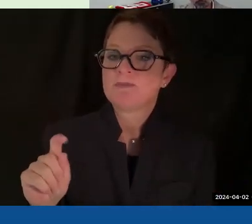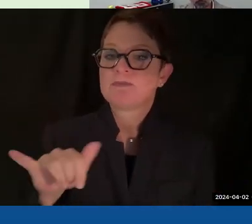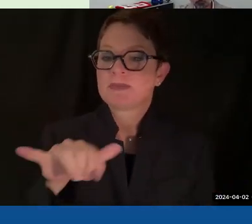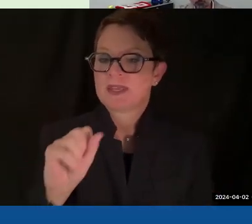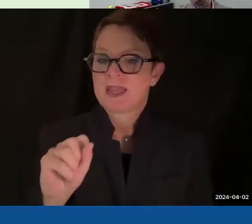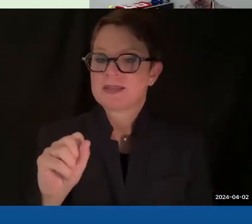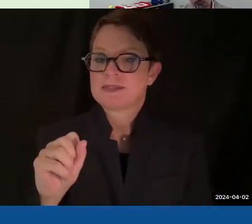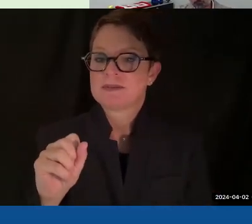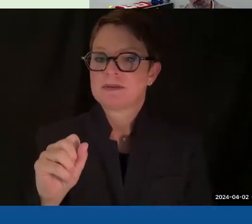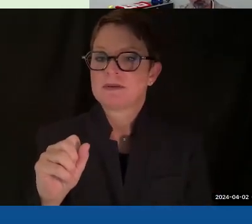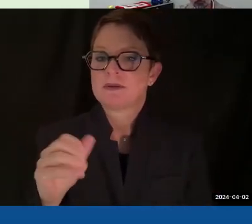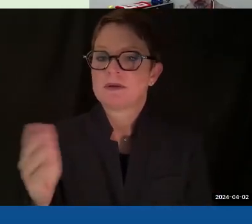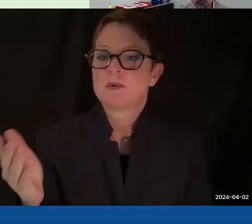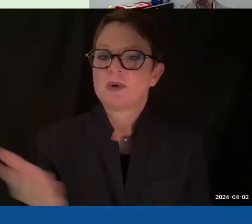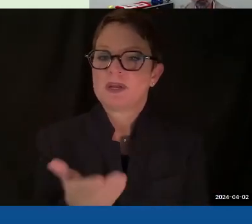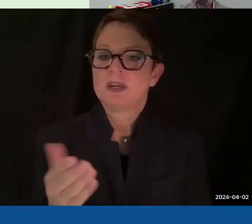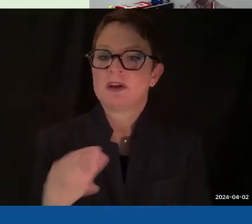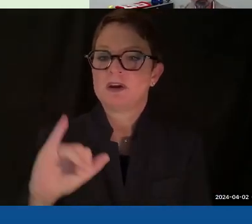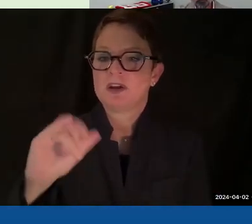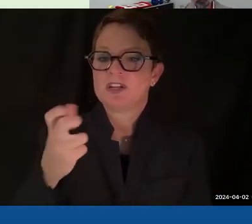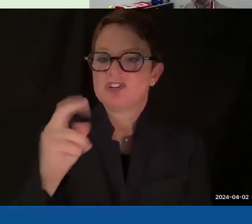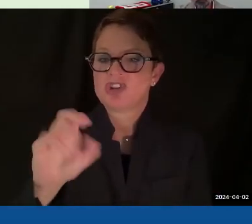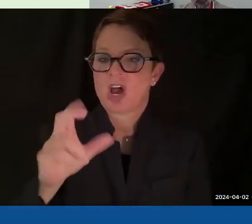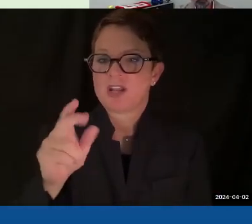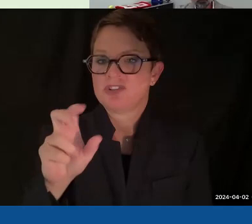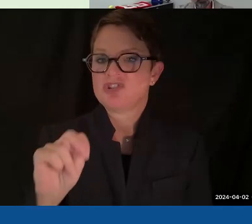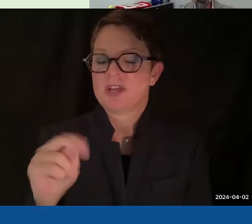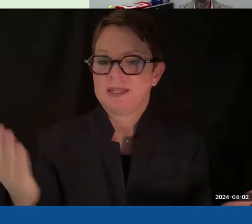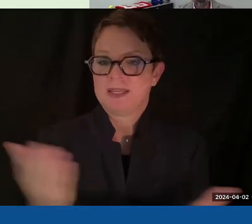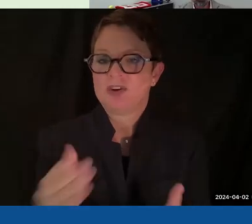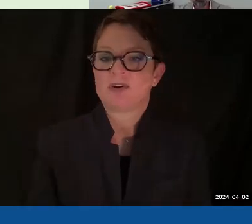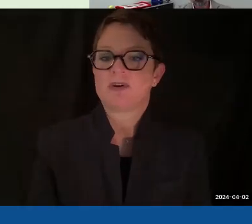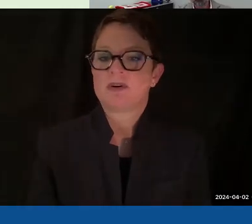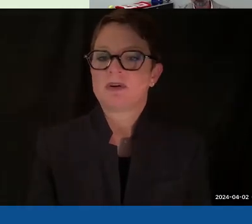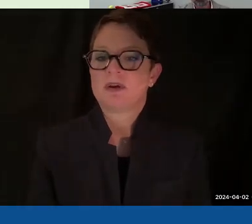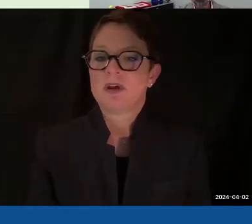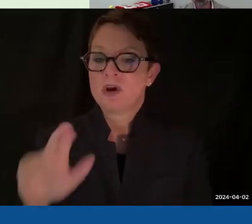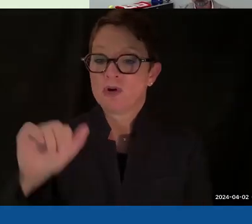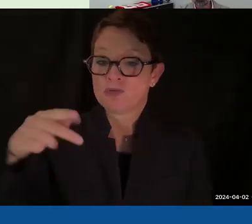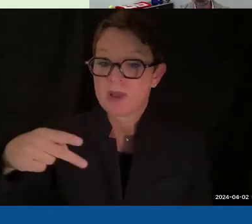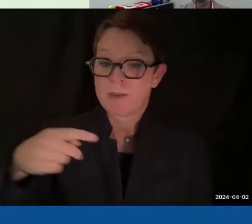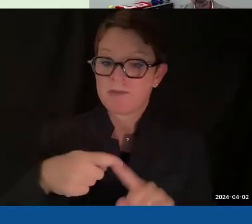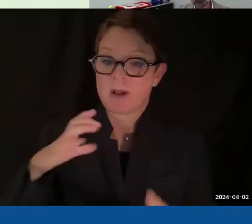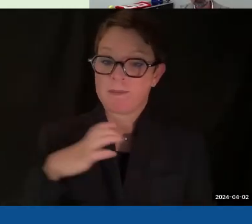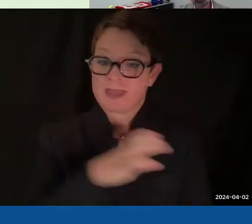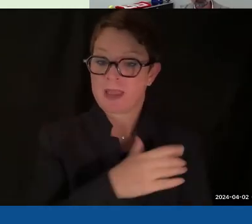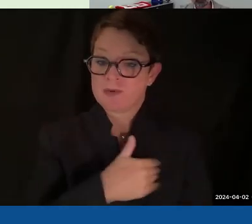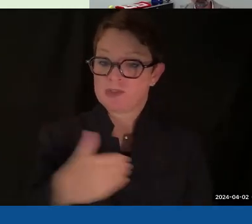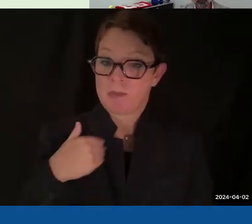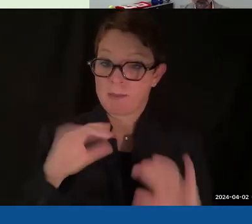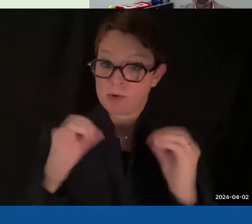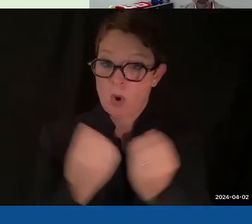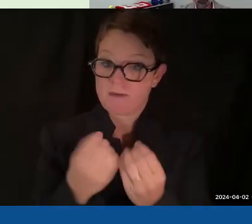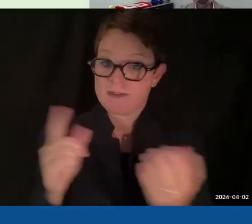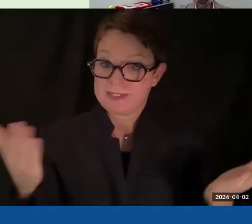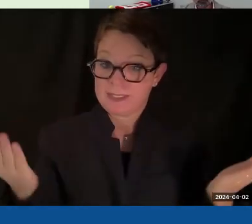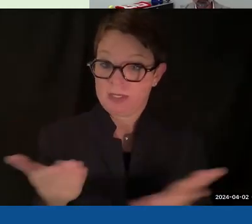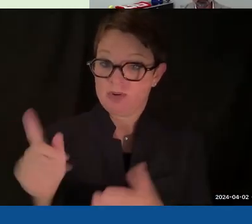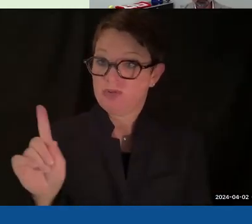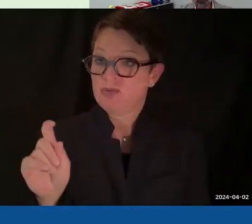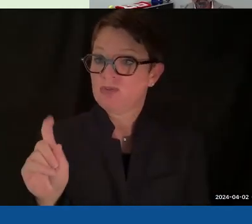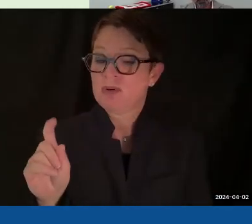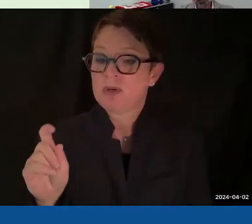Yes, RCO Representative prepared, John Chin here. all right, thank you. And is there a representative from the council member's office?